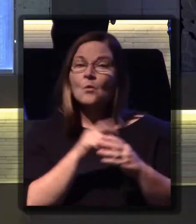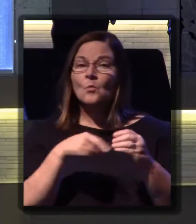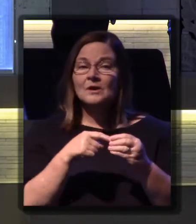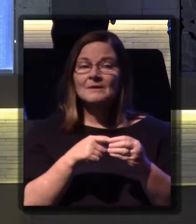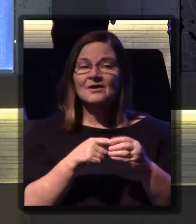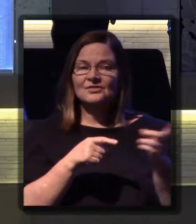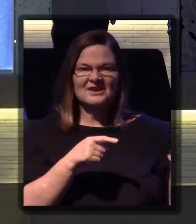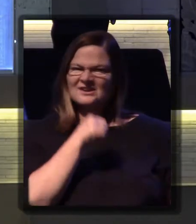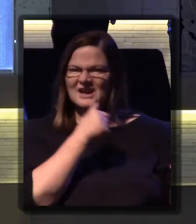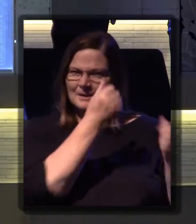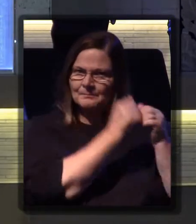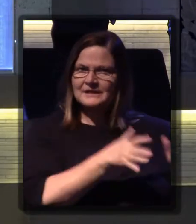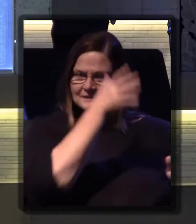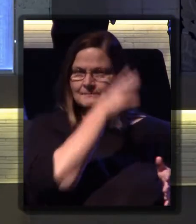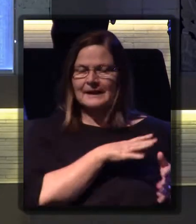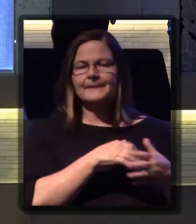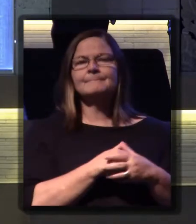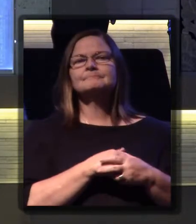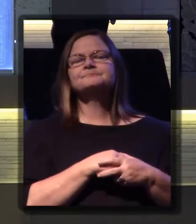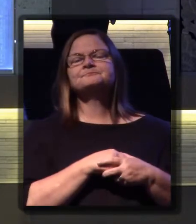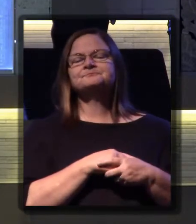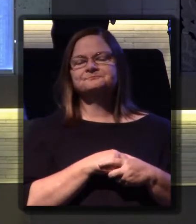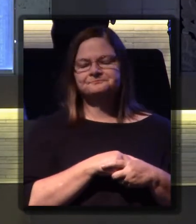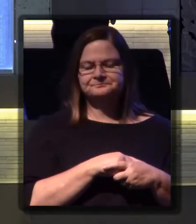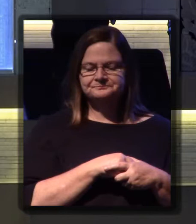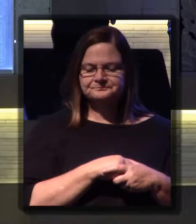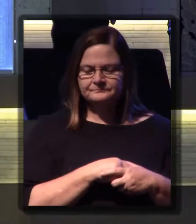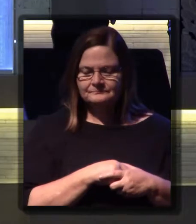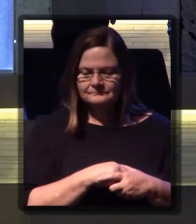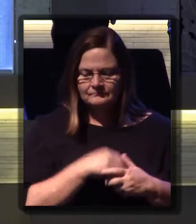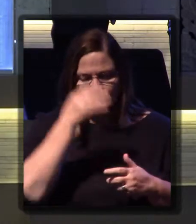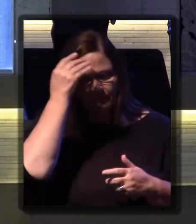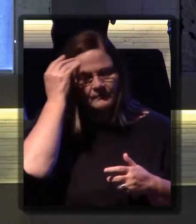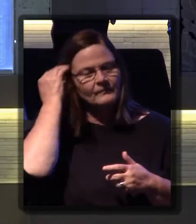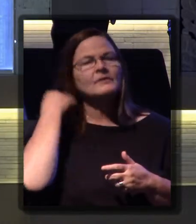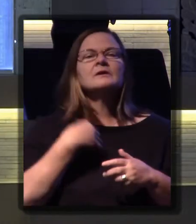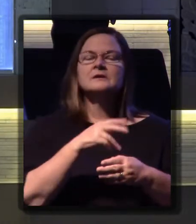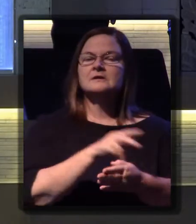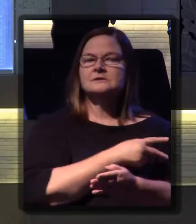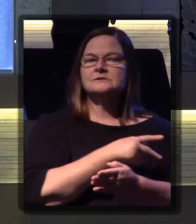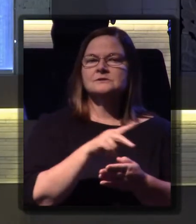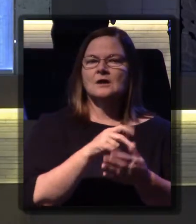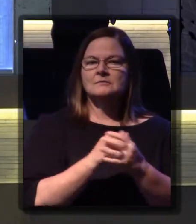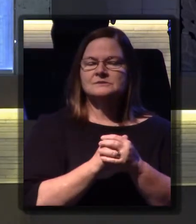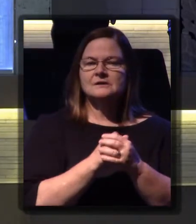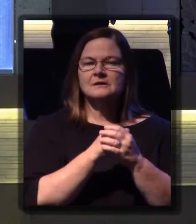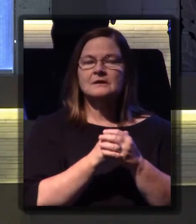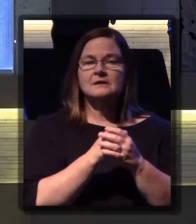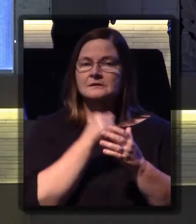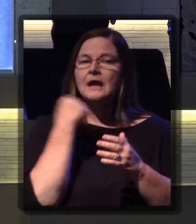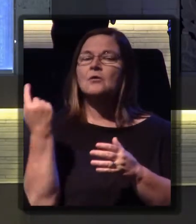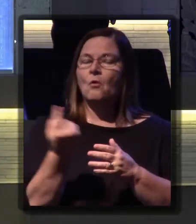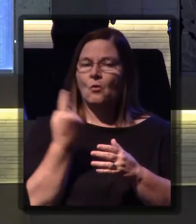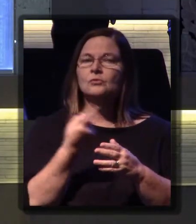prospers. But you know, that's the blessed man. What about the not-so-blessed man? Because the Psalms often, like the